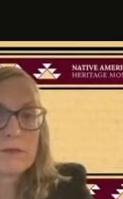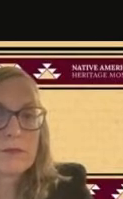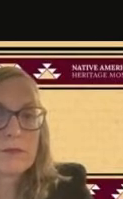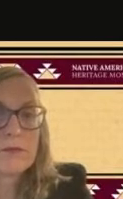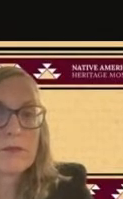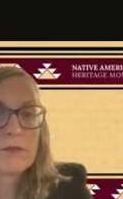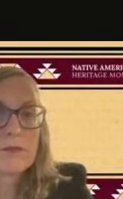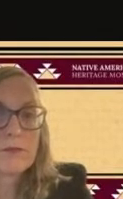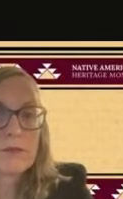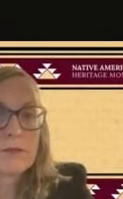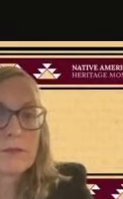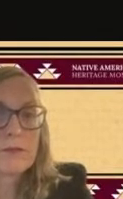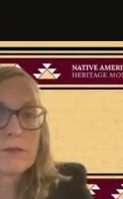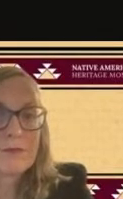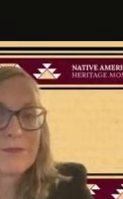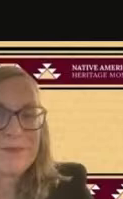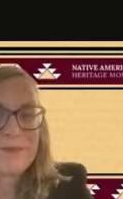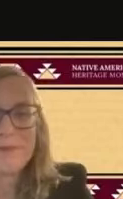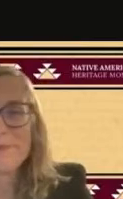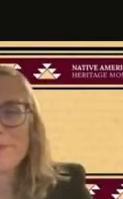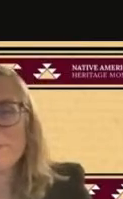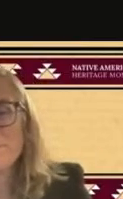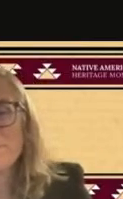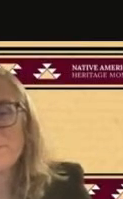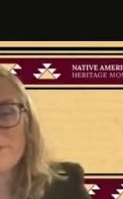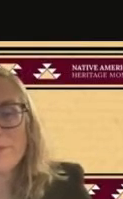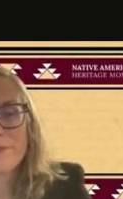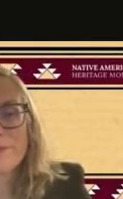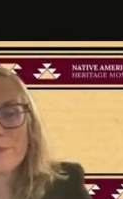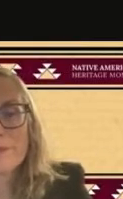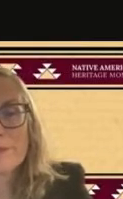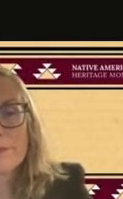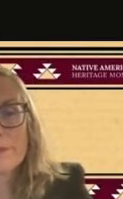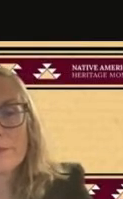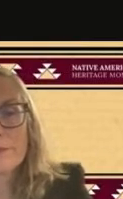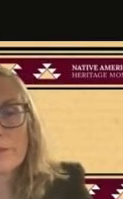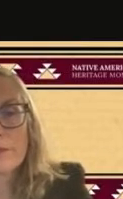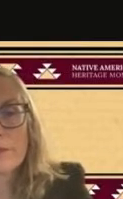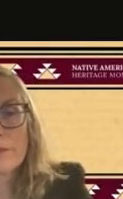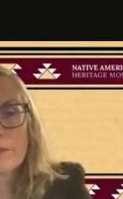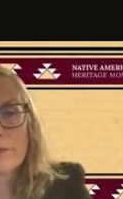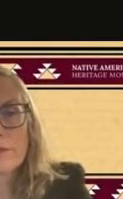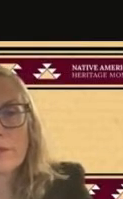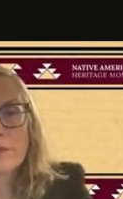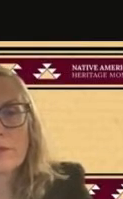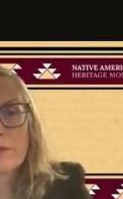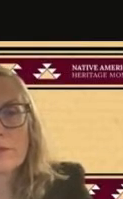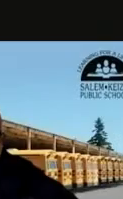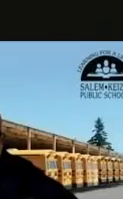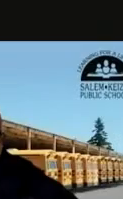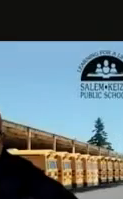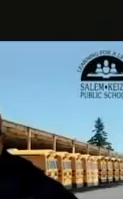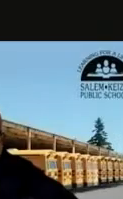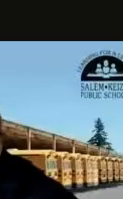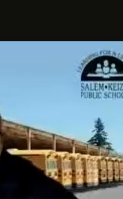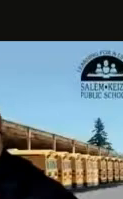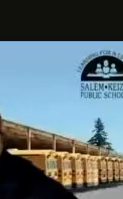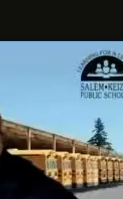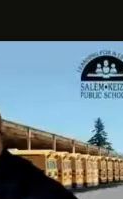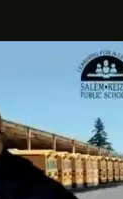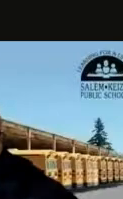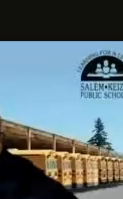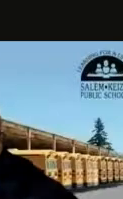tonight from Hank and Kathleen. And then come to consensus on